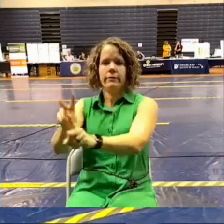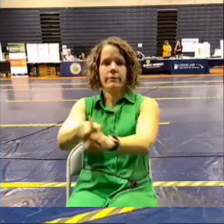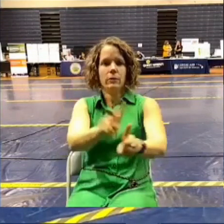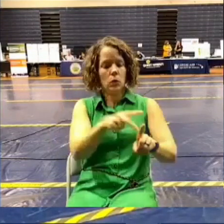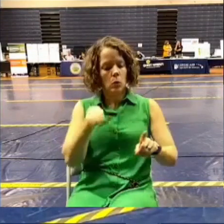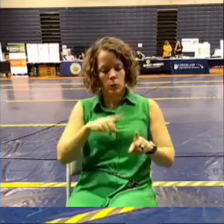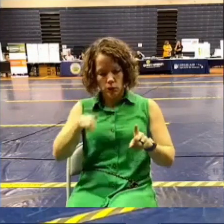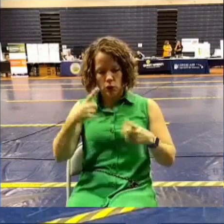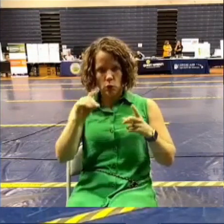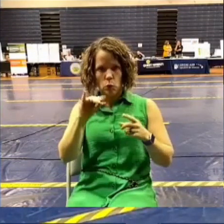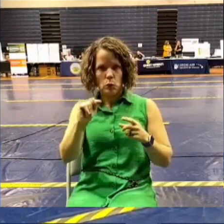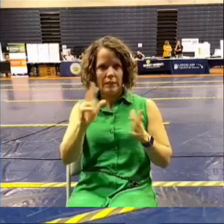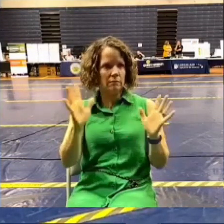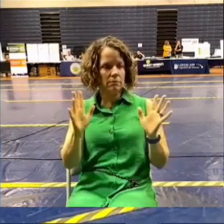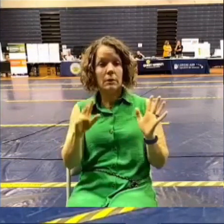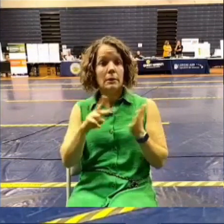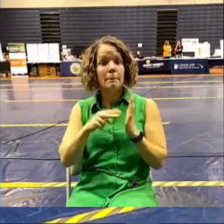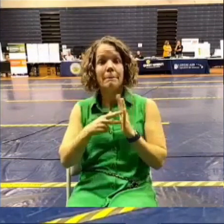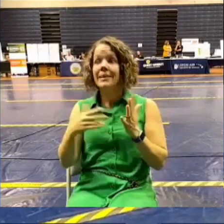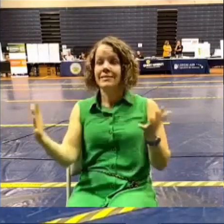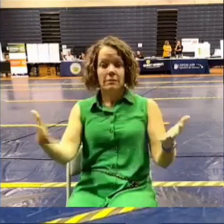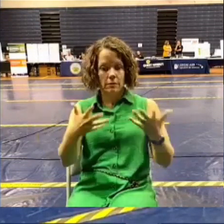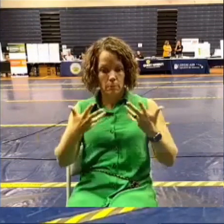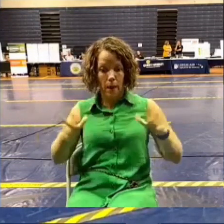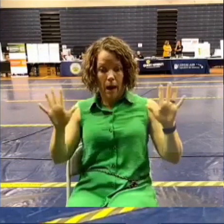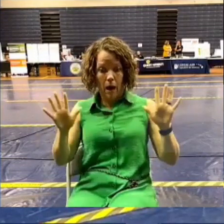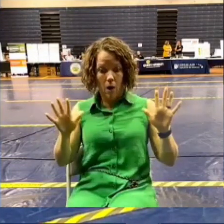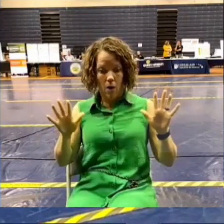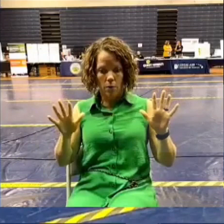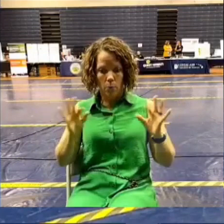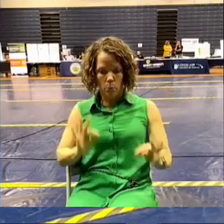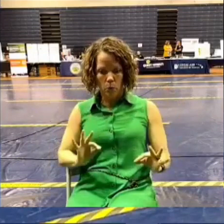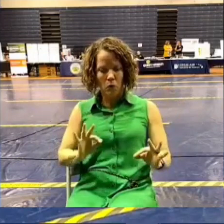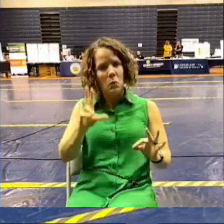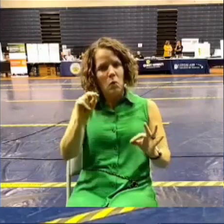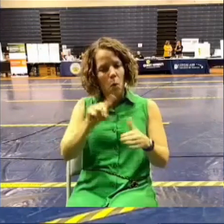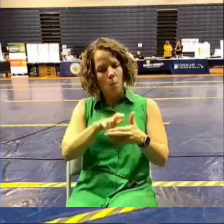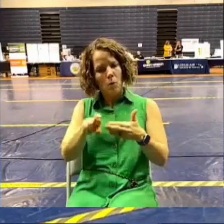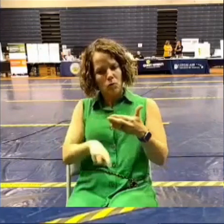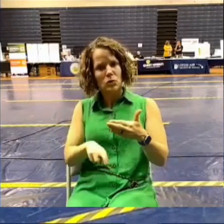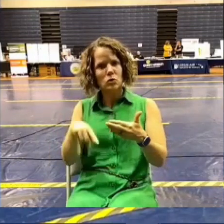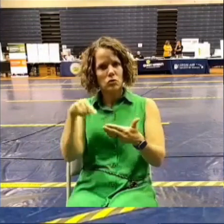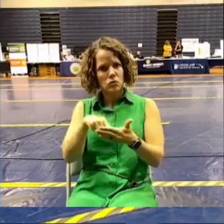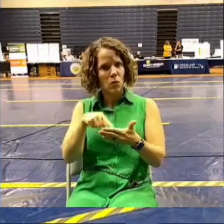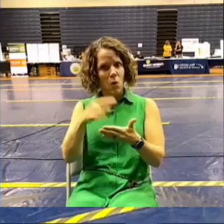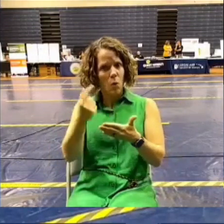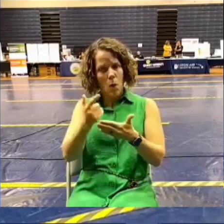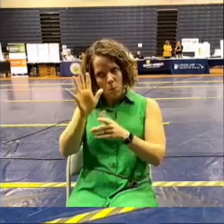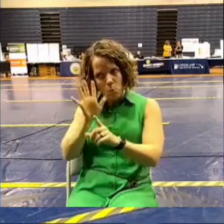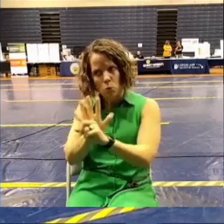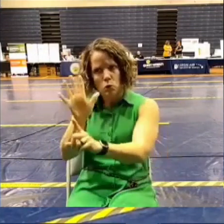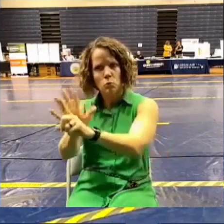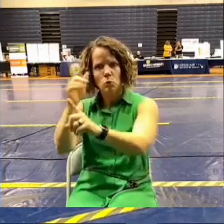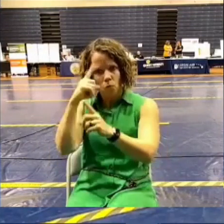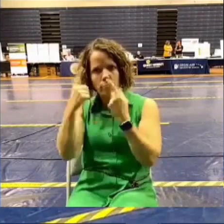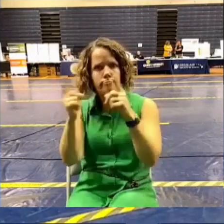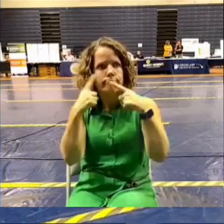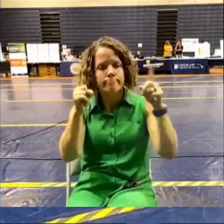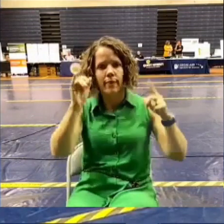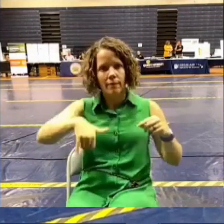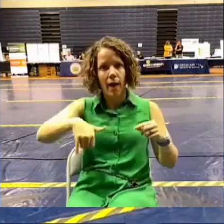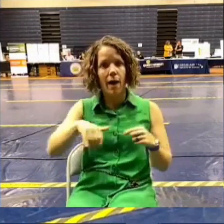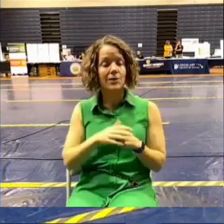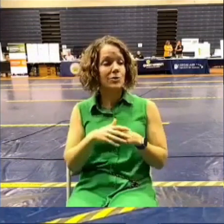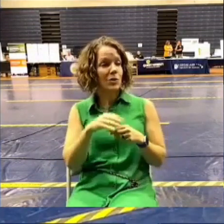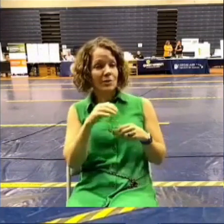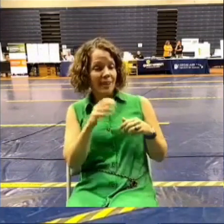doesn't come back perfect, but somebody is demanding a win. And so to the subcommittee that we go to bed saying good night